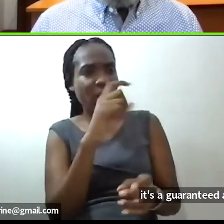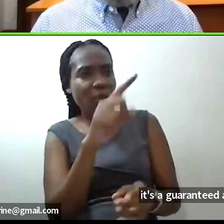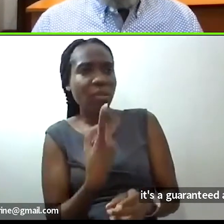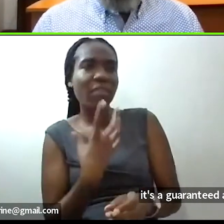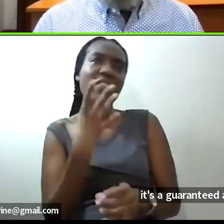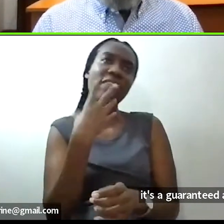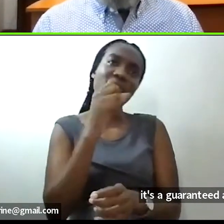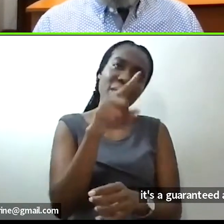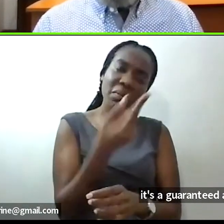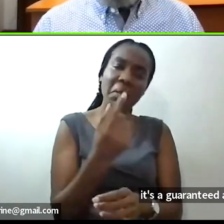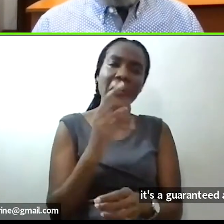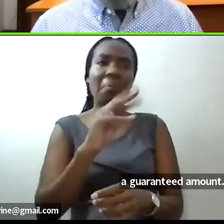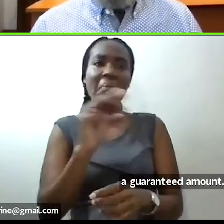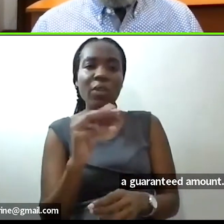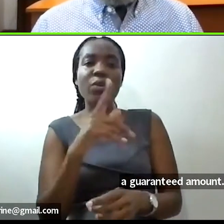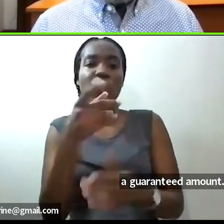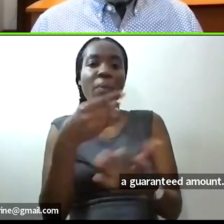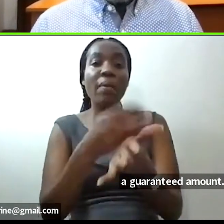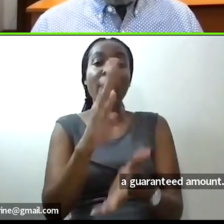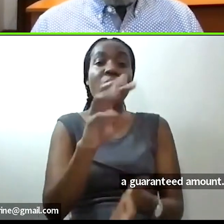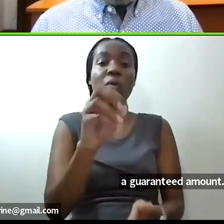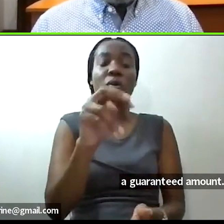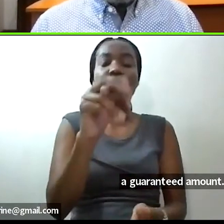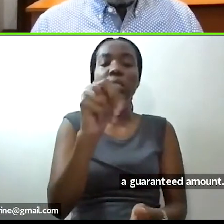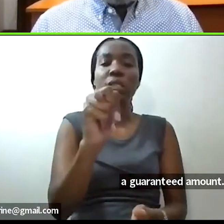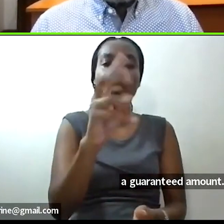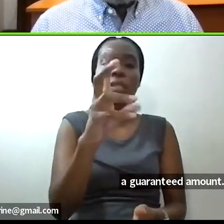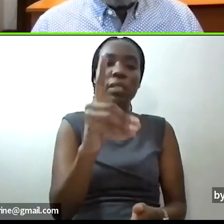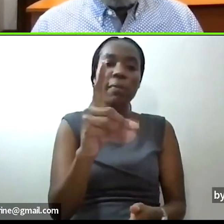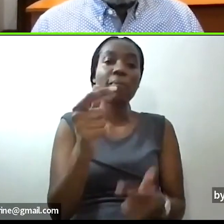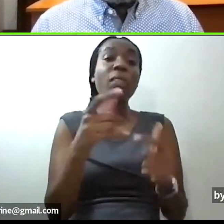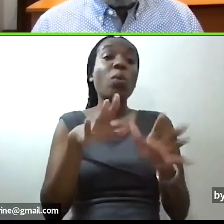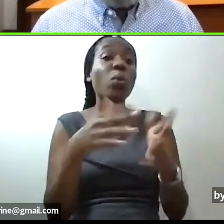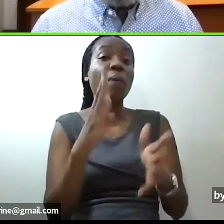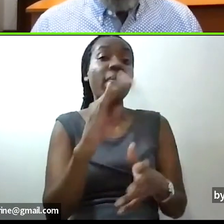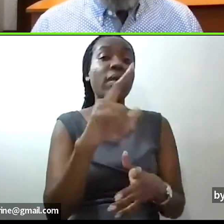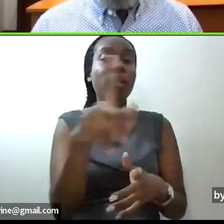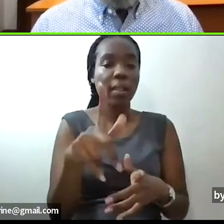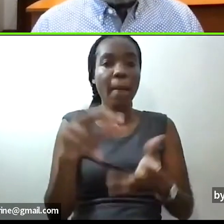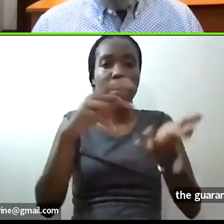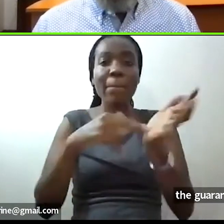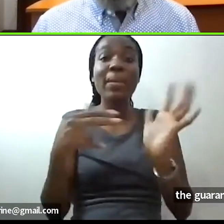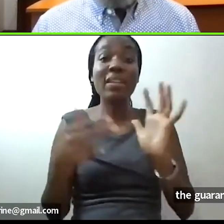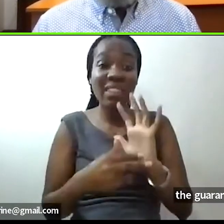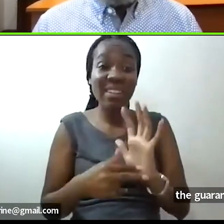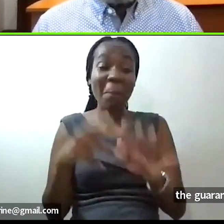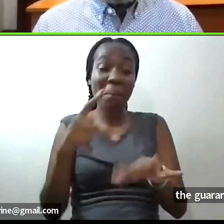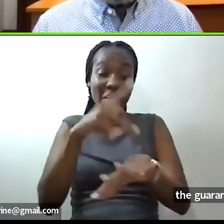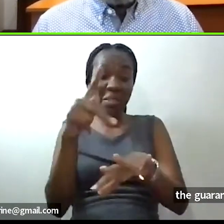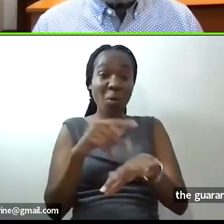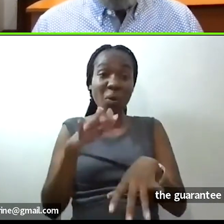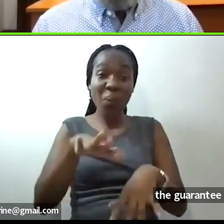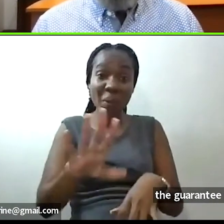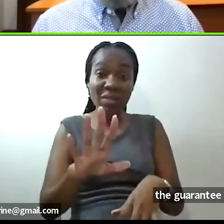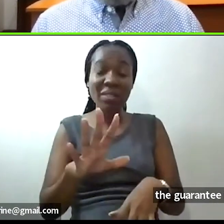by the bond or the bill, the guarantee is that you will get your principal back. That's the amount